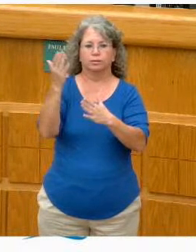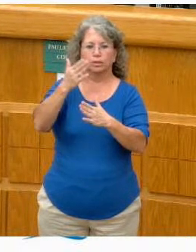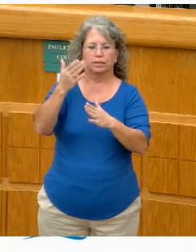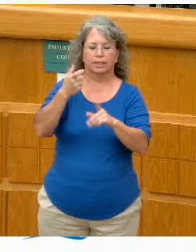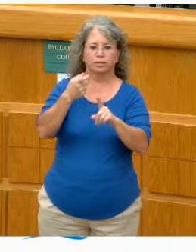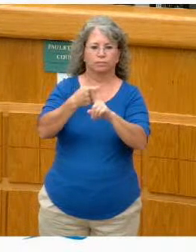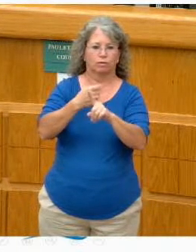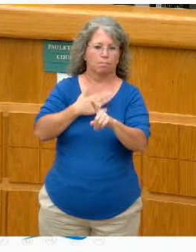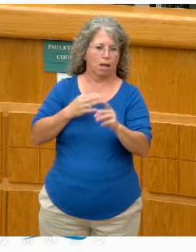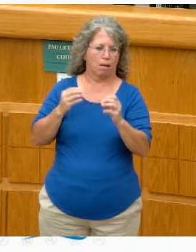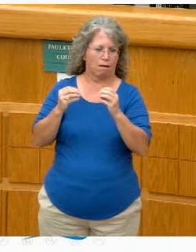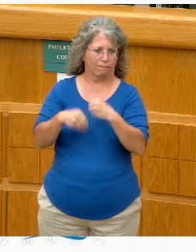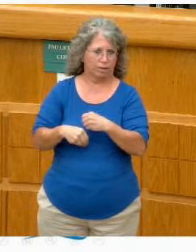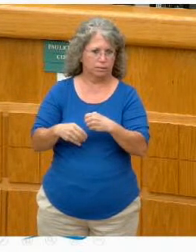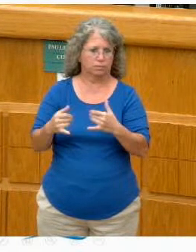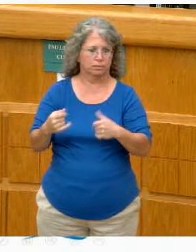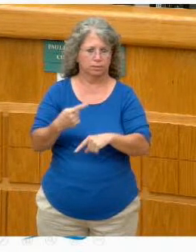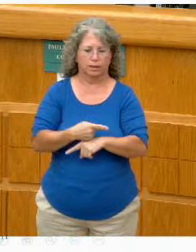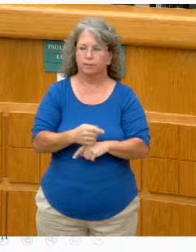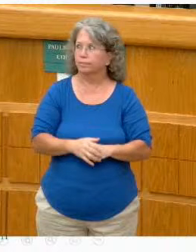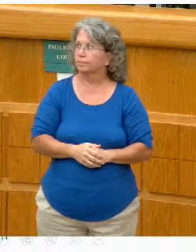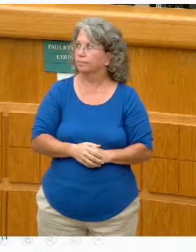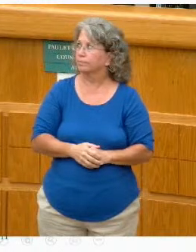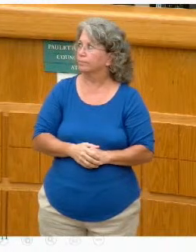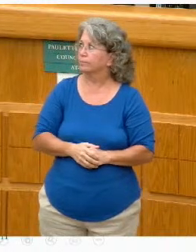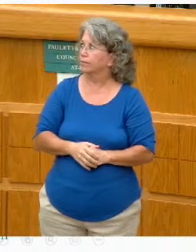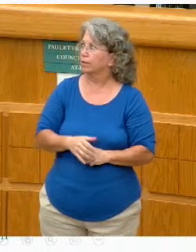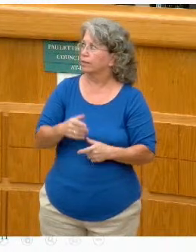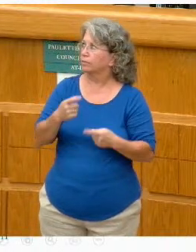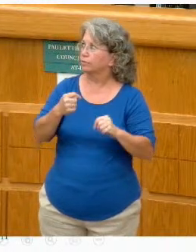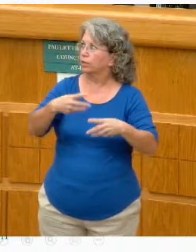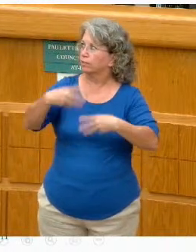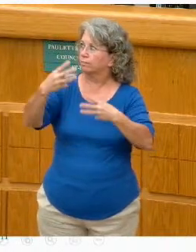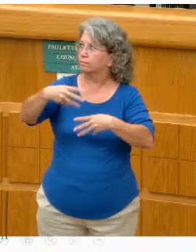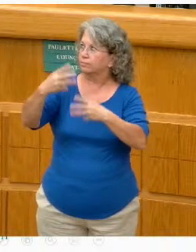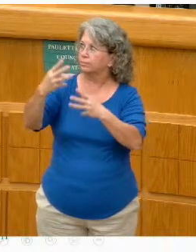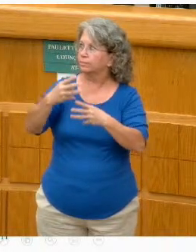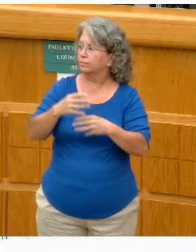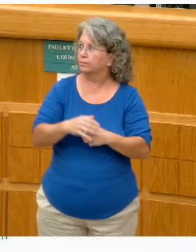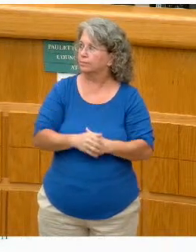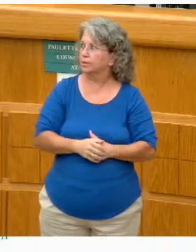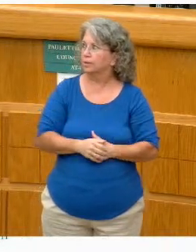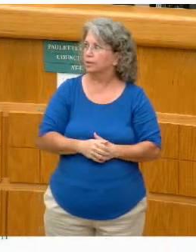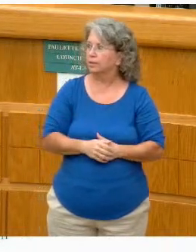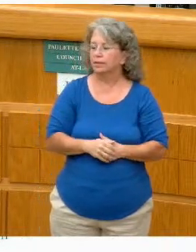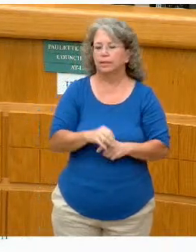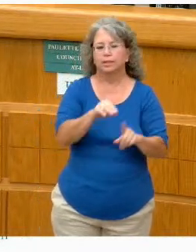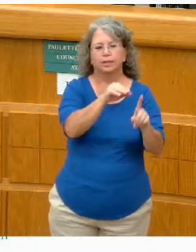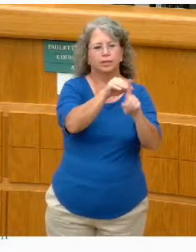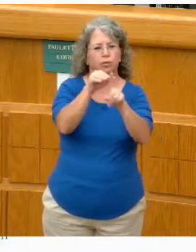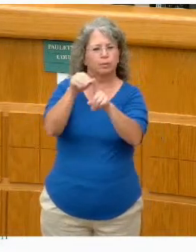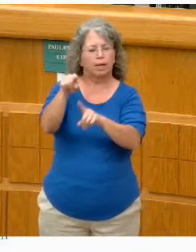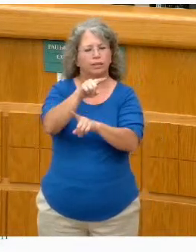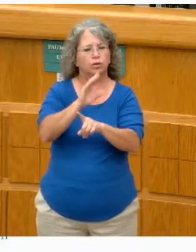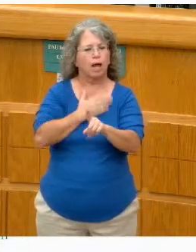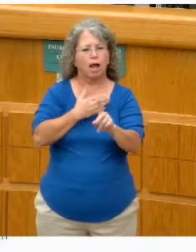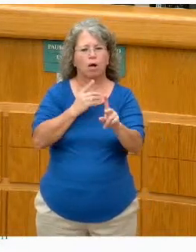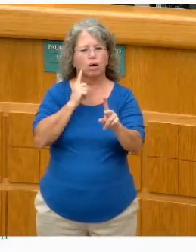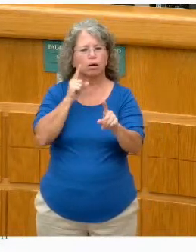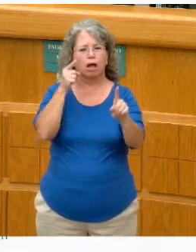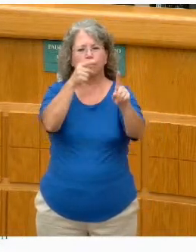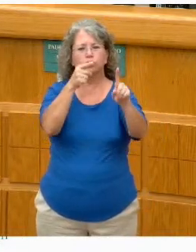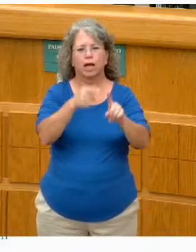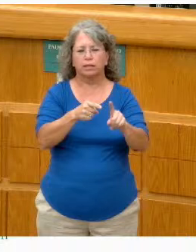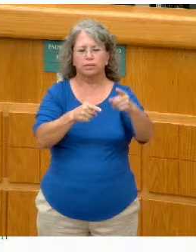So let's see if we can make this happen. There we go. Just to remind you, the objectives of the task force